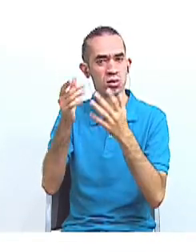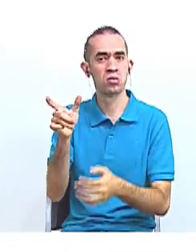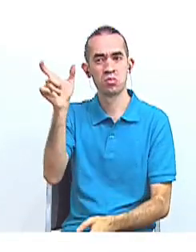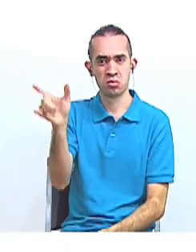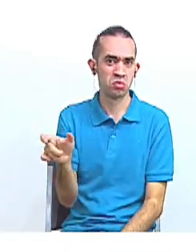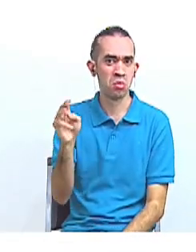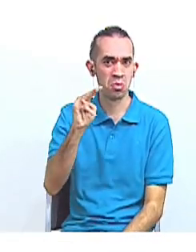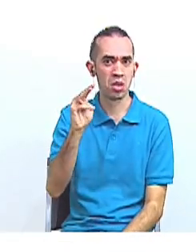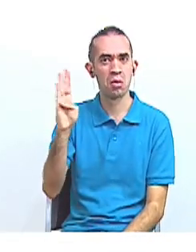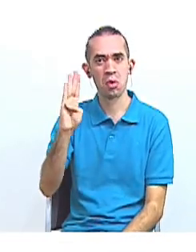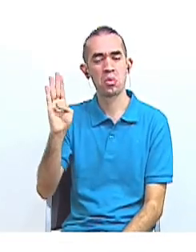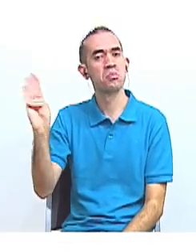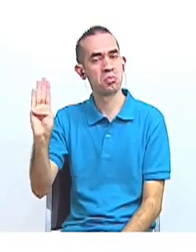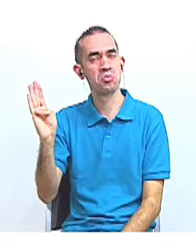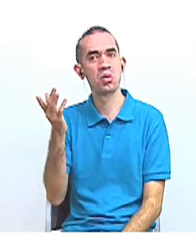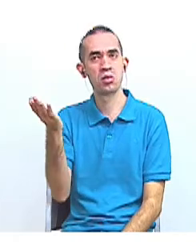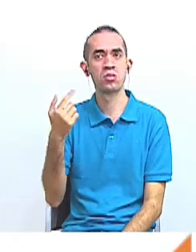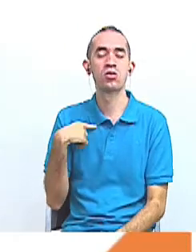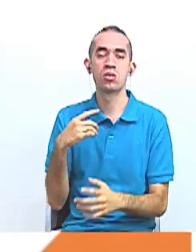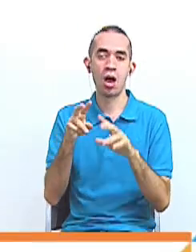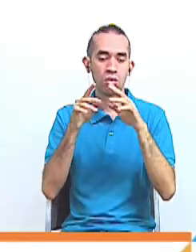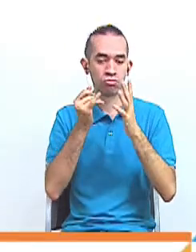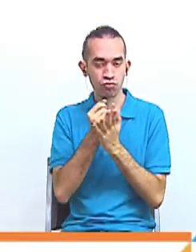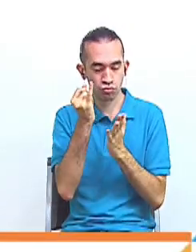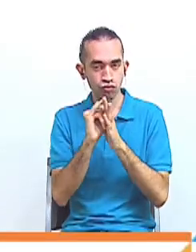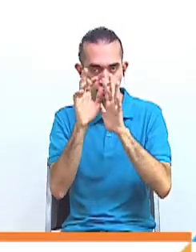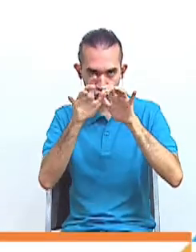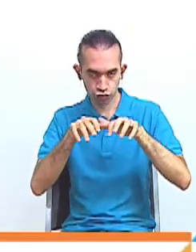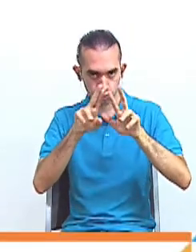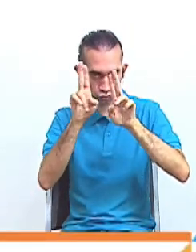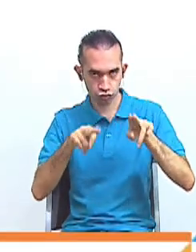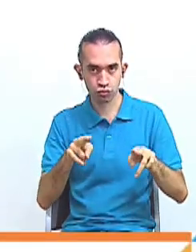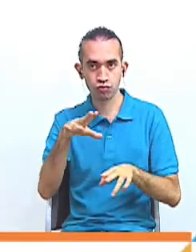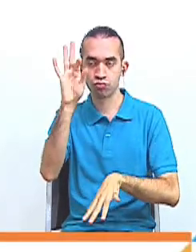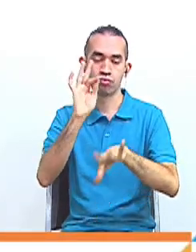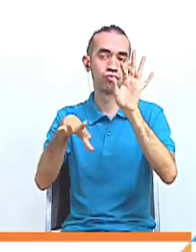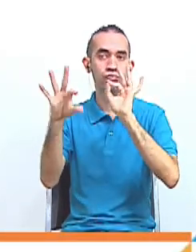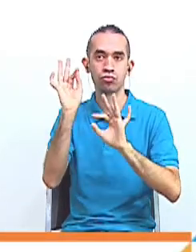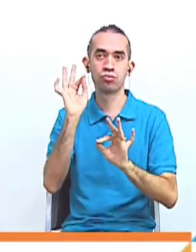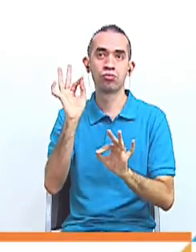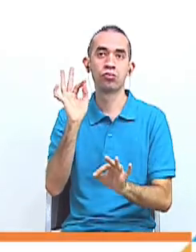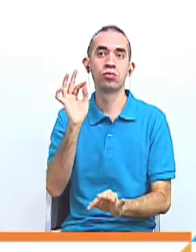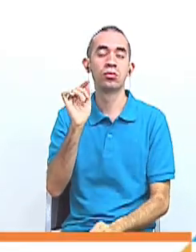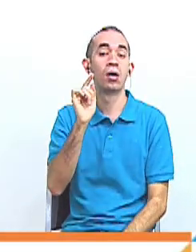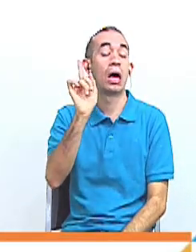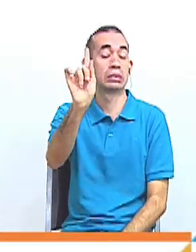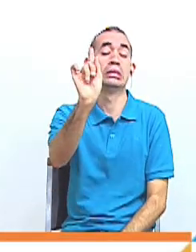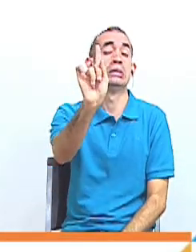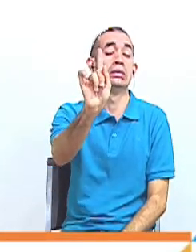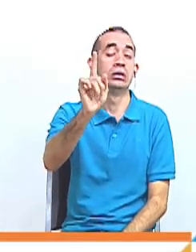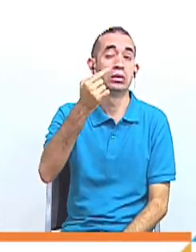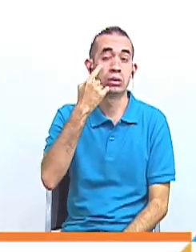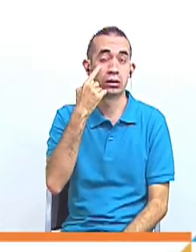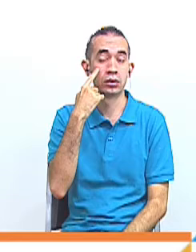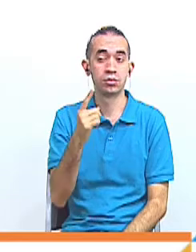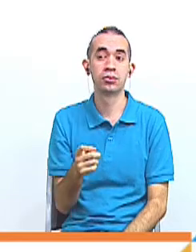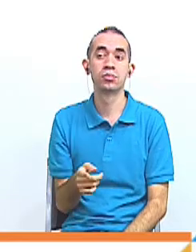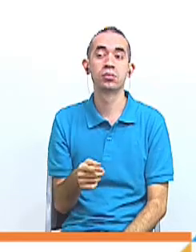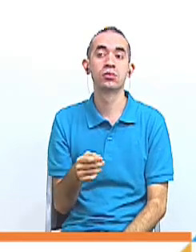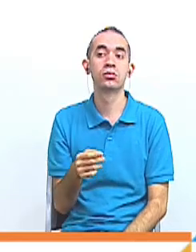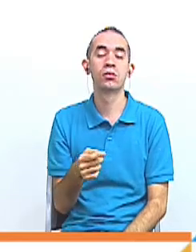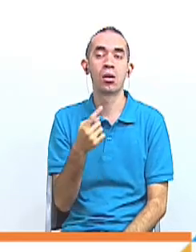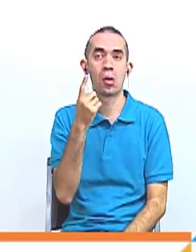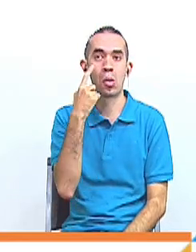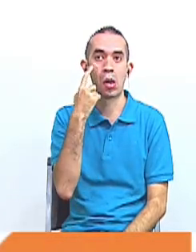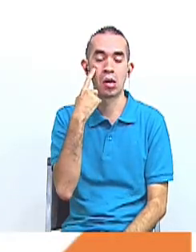Bobby Brown, because I went online and I was able to actually see that. Oh, sorry, before that, we're actually going to